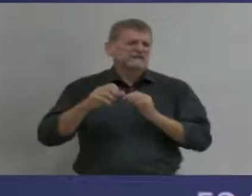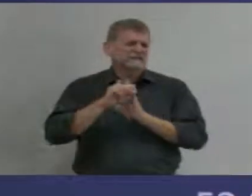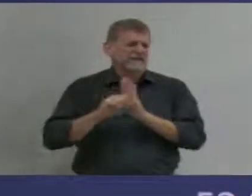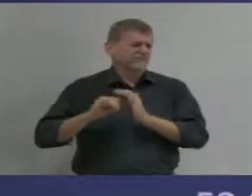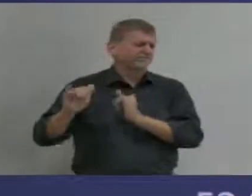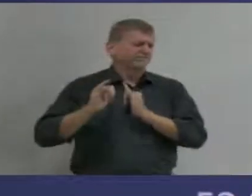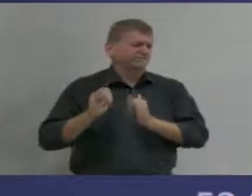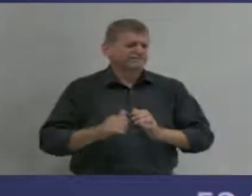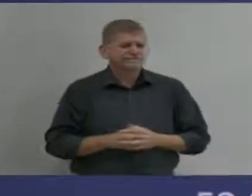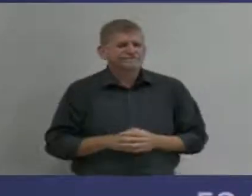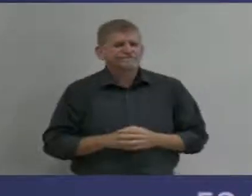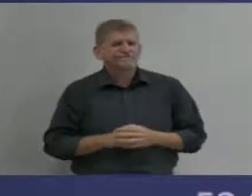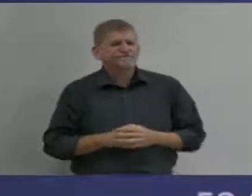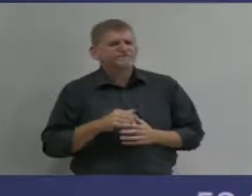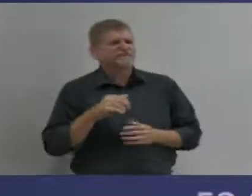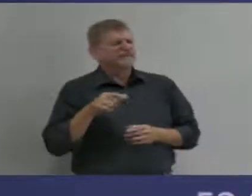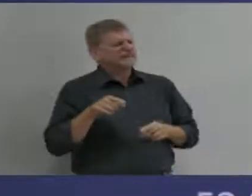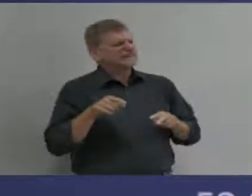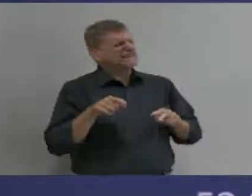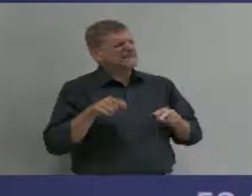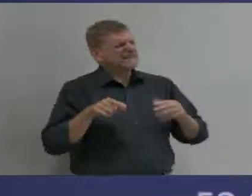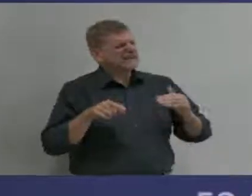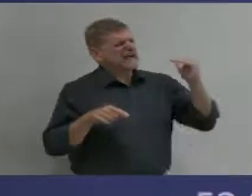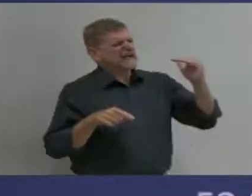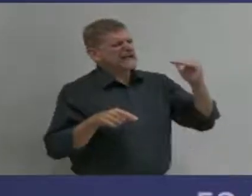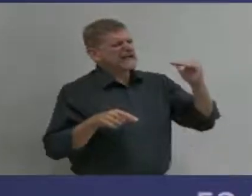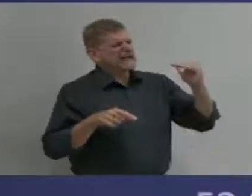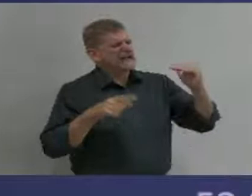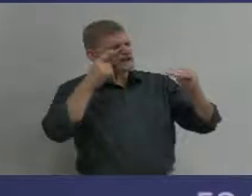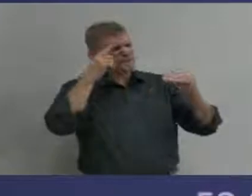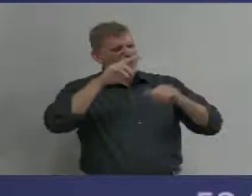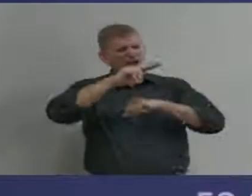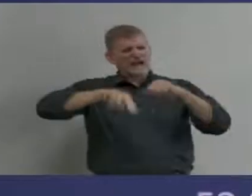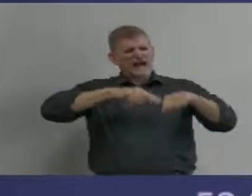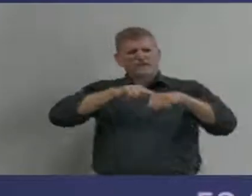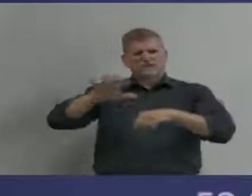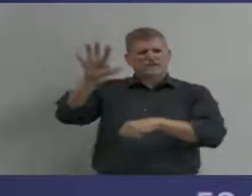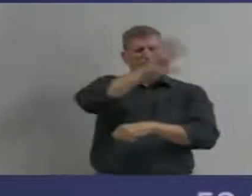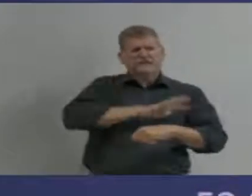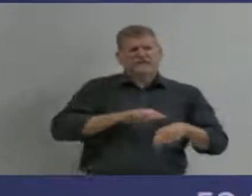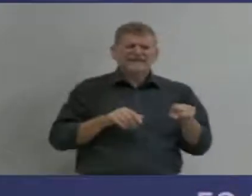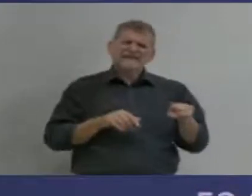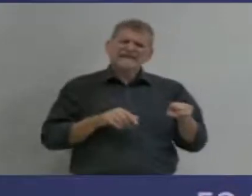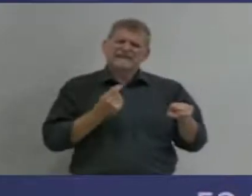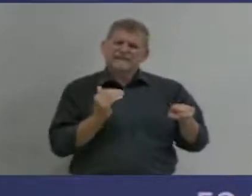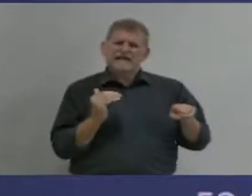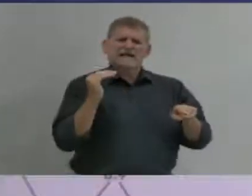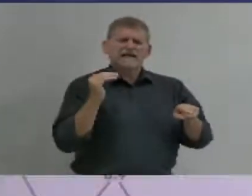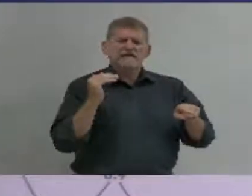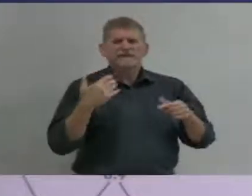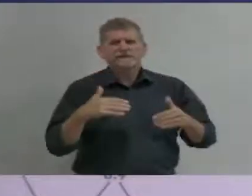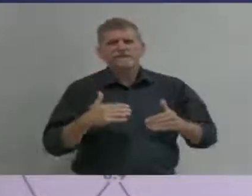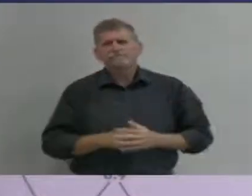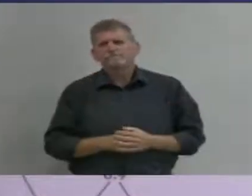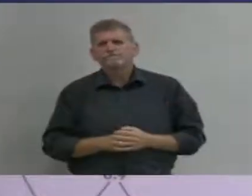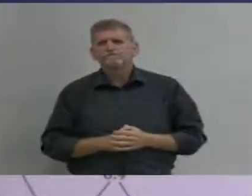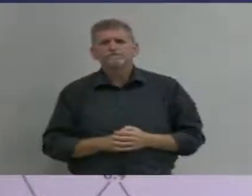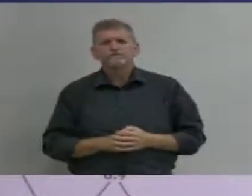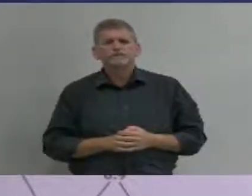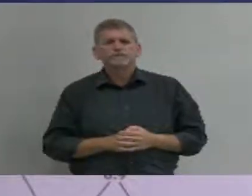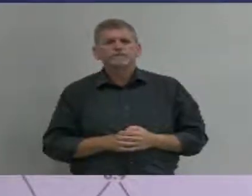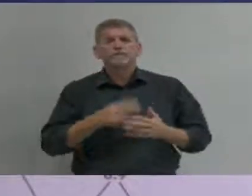higher than recent numbers for the nation as a whole at 4.8%. Our next graph shows